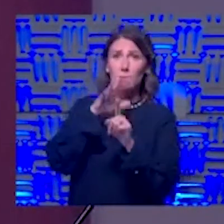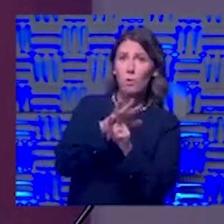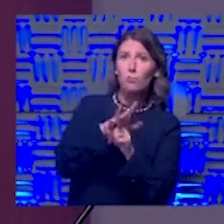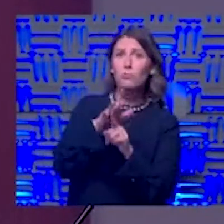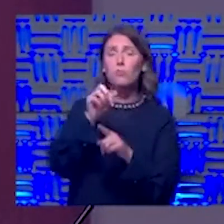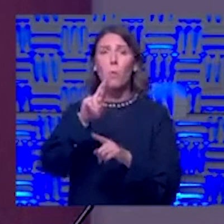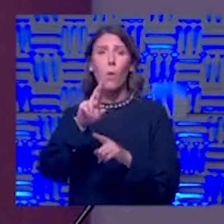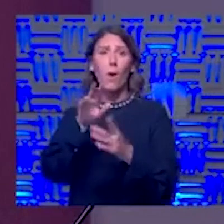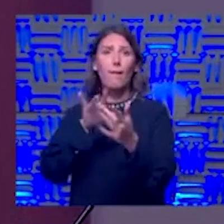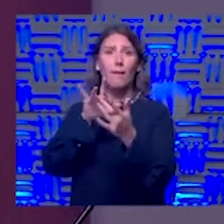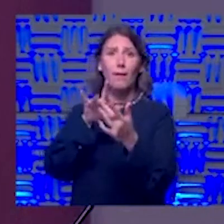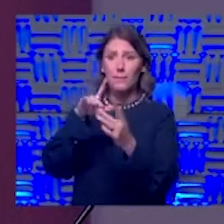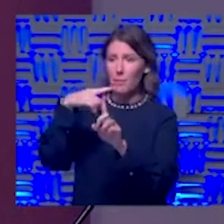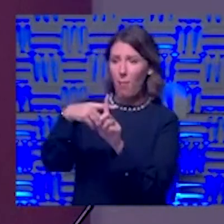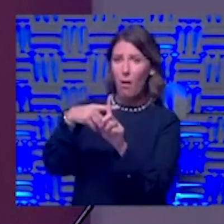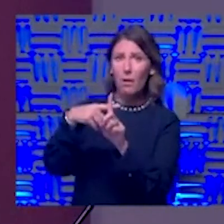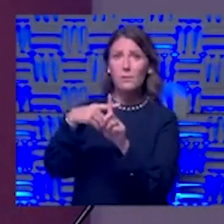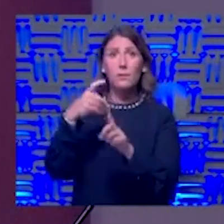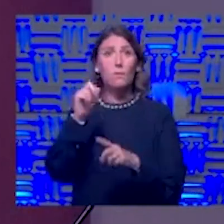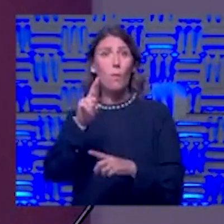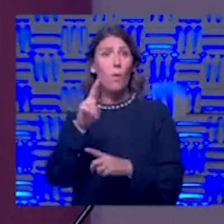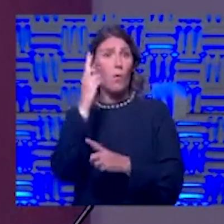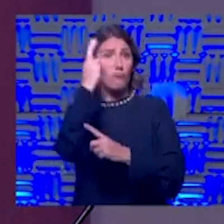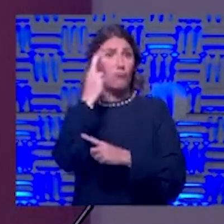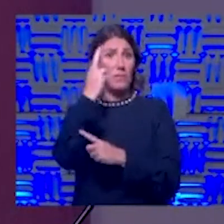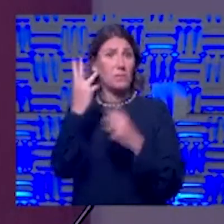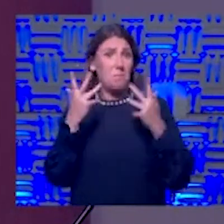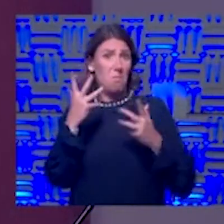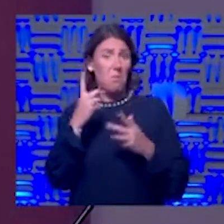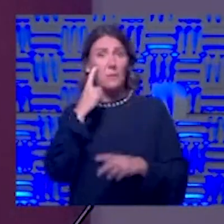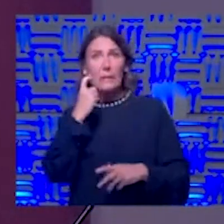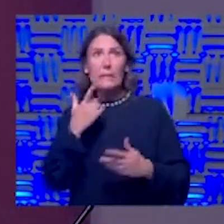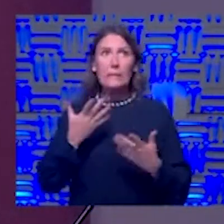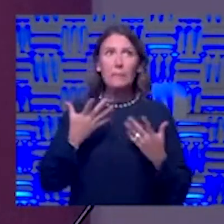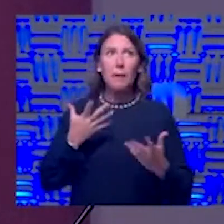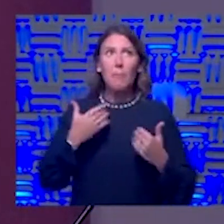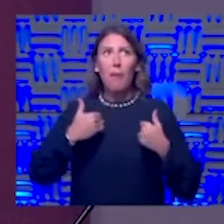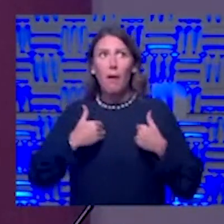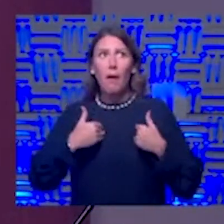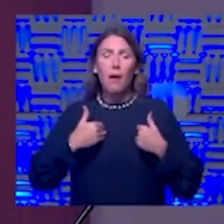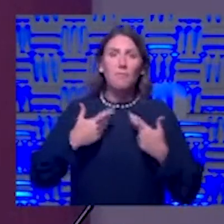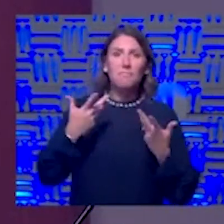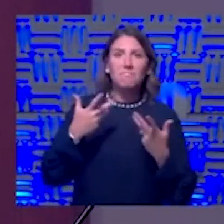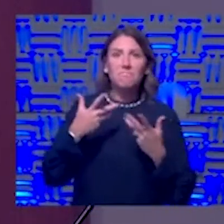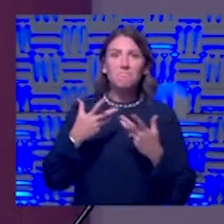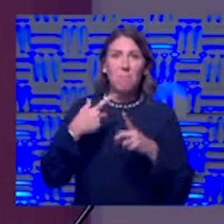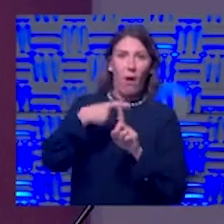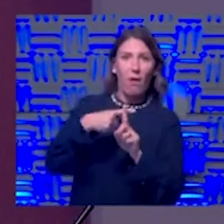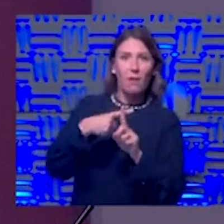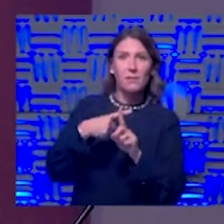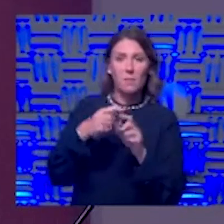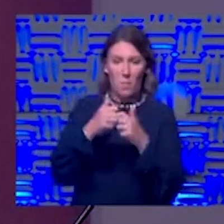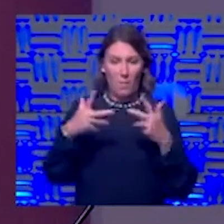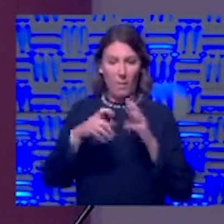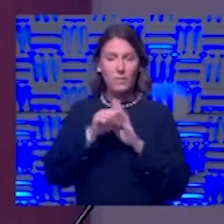positive or think they may have a reason to suspect that they're positive even if they don't have symptoms. And to sort of back that up, we test